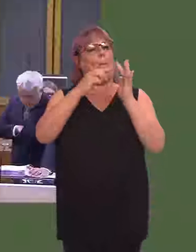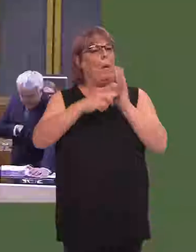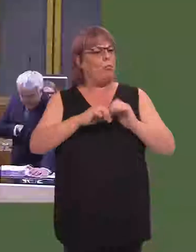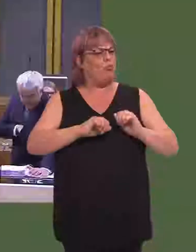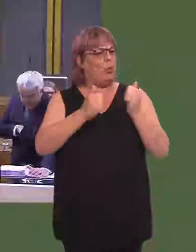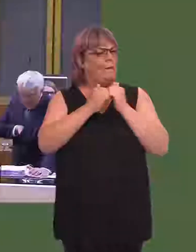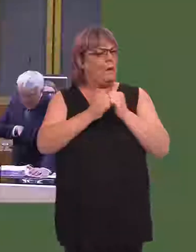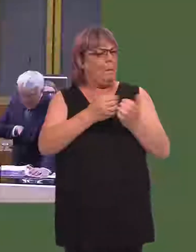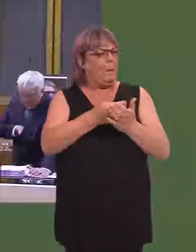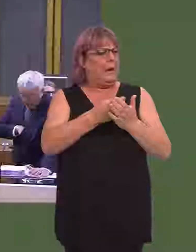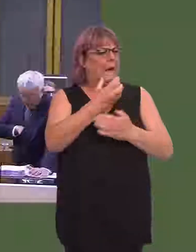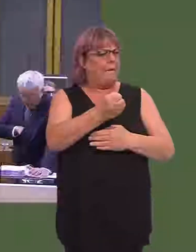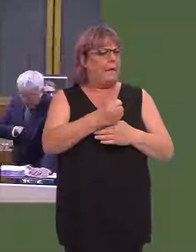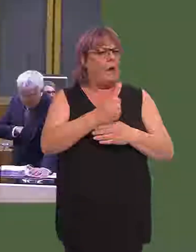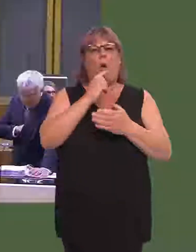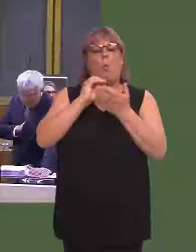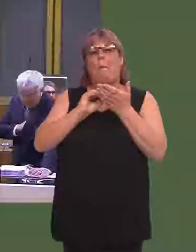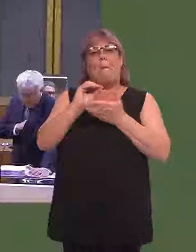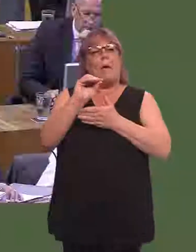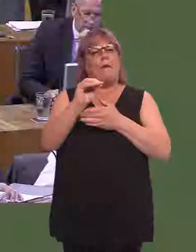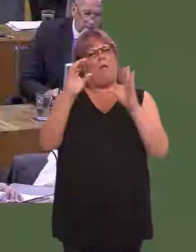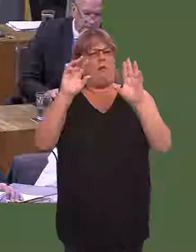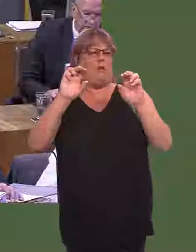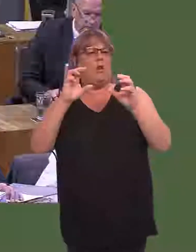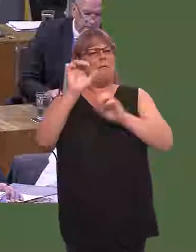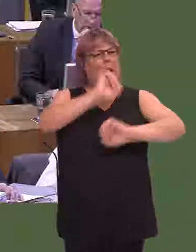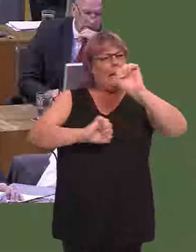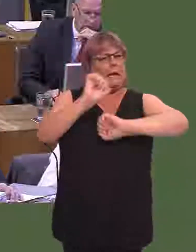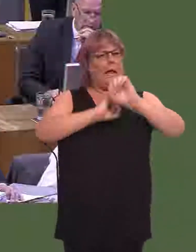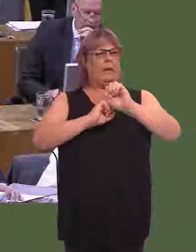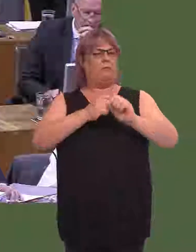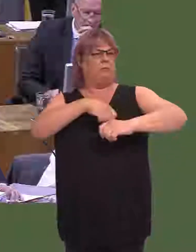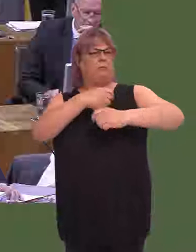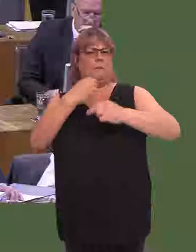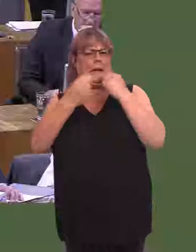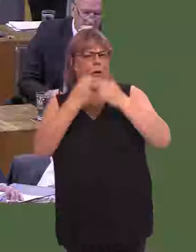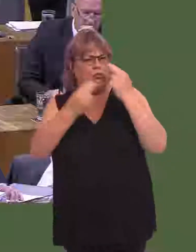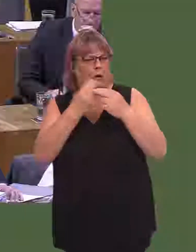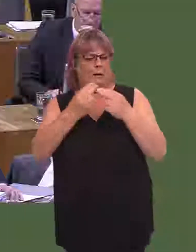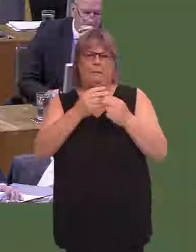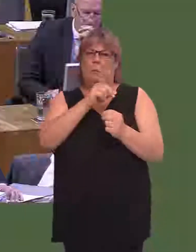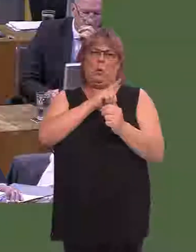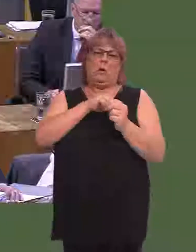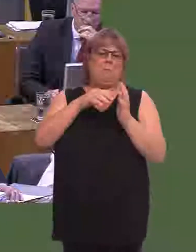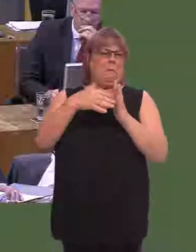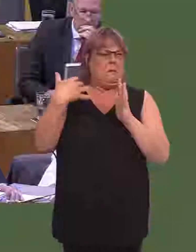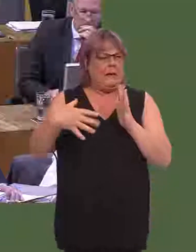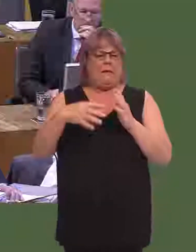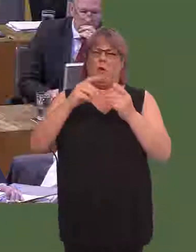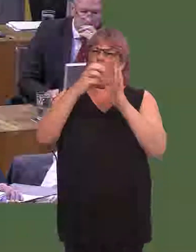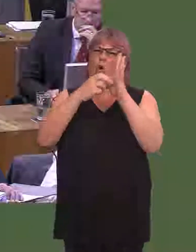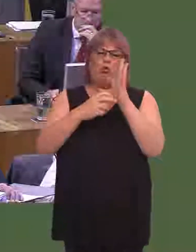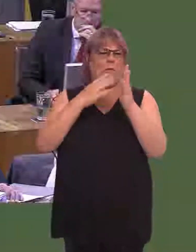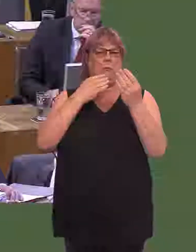MIM has value for money among its core objectives. It won't be used to finance soft services, such as cleaning and catering, which led to expensive